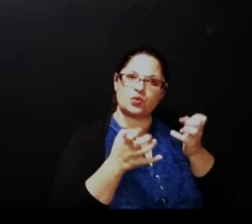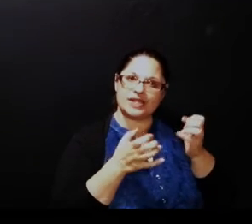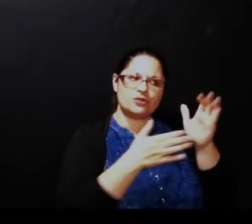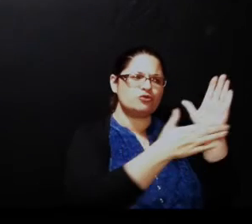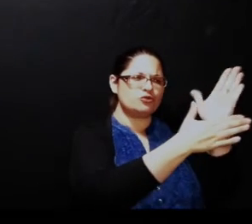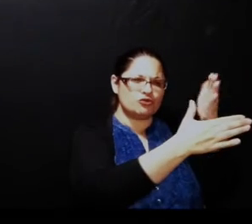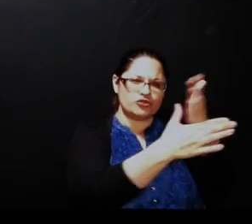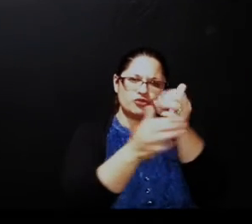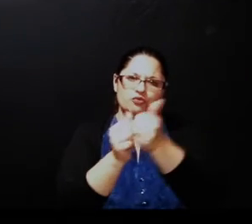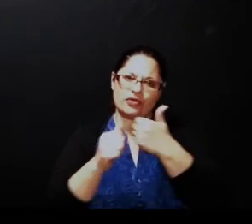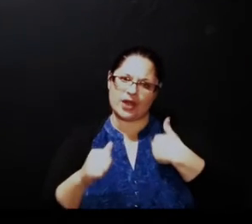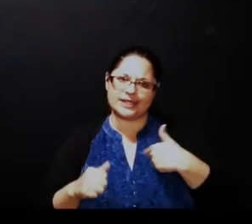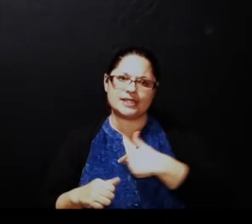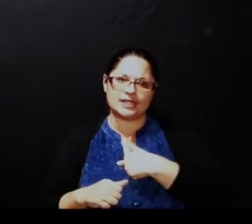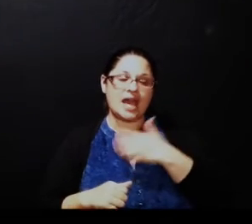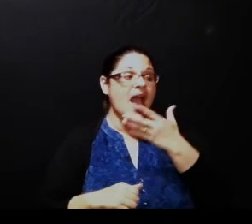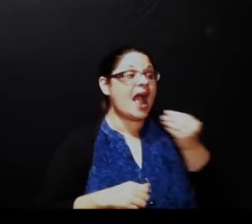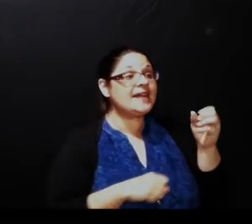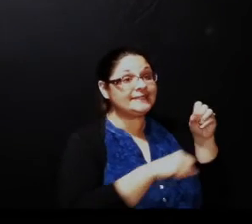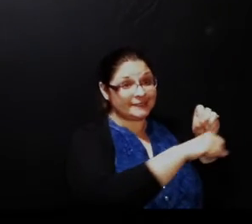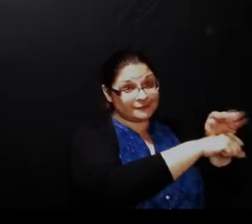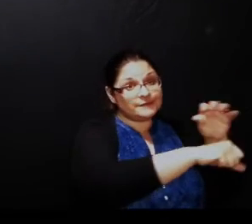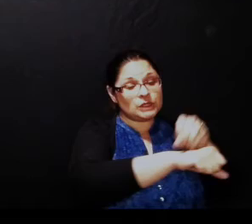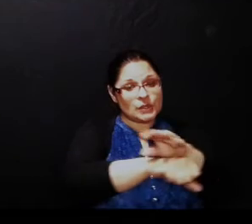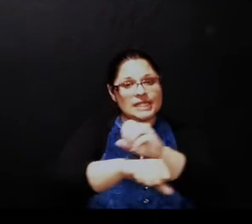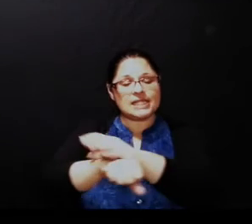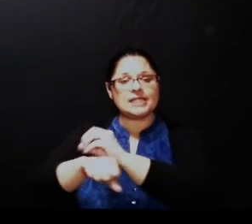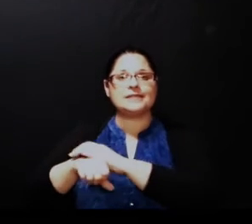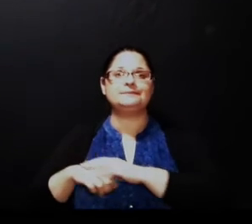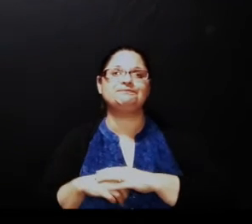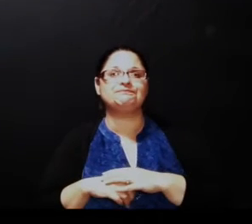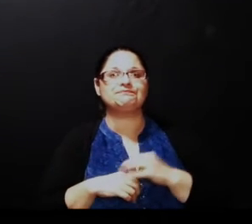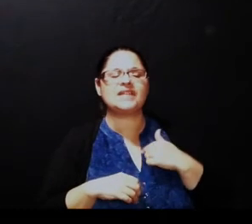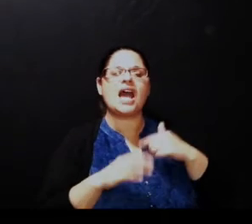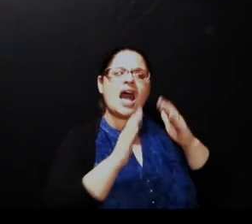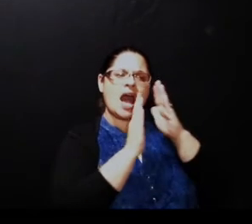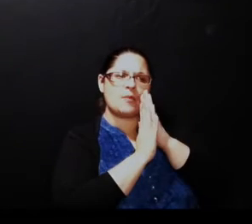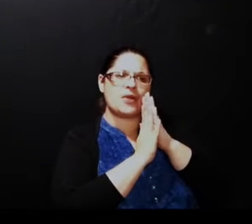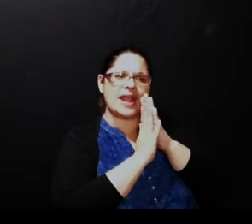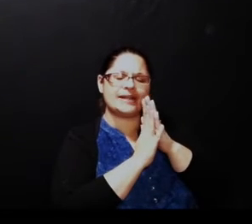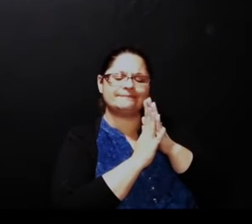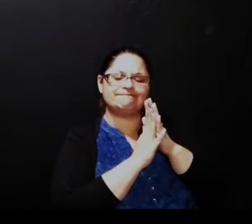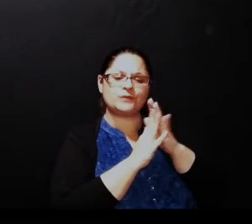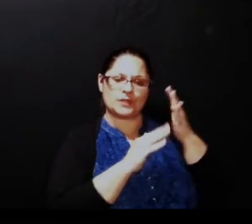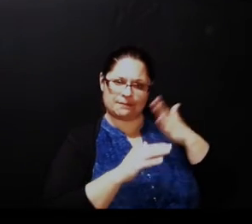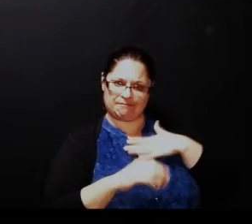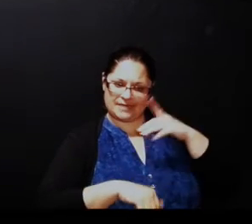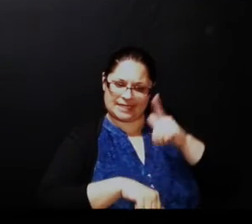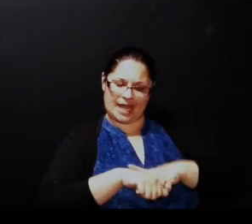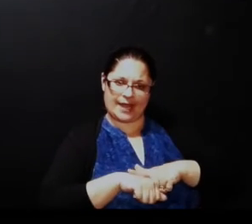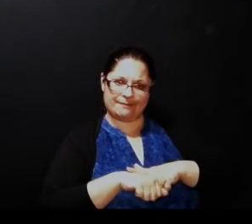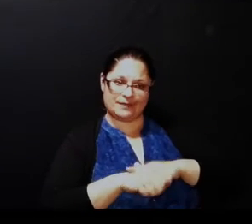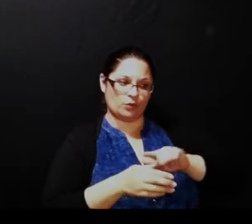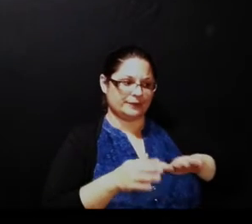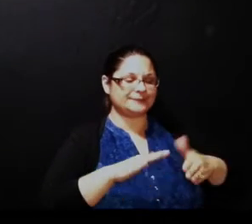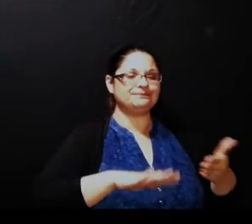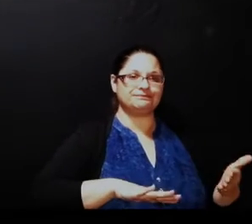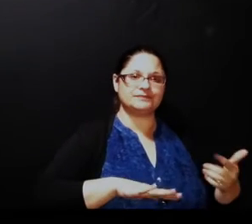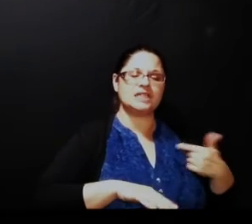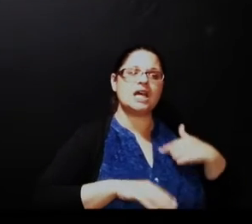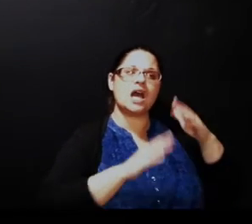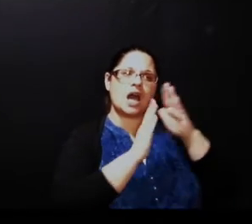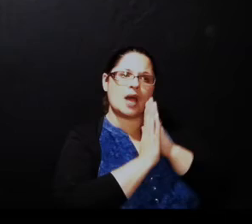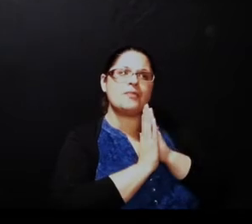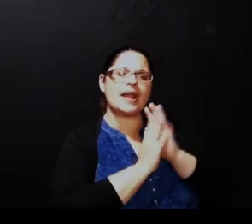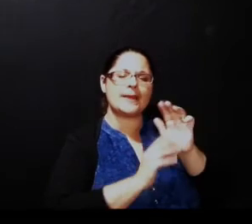You know, personally, when I depart the world, I pray that people think more about the Jesus that I serve than about my life. And I pray you